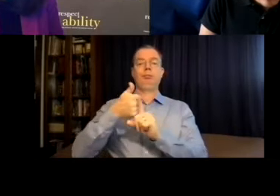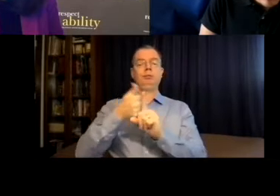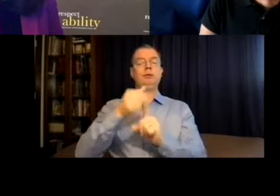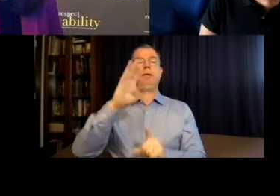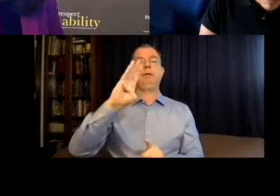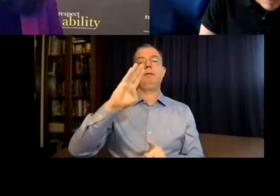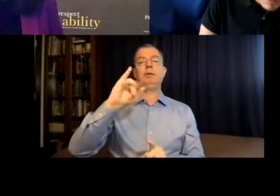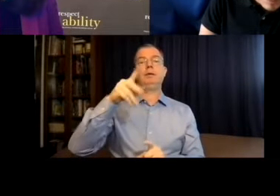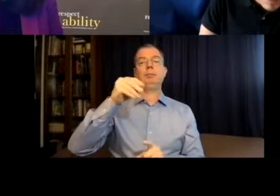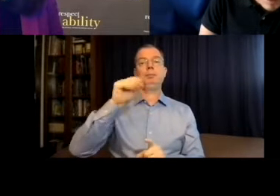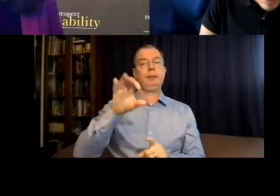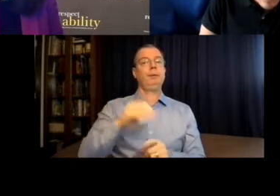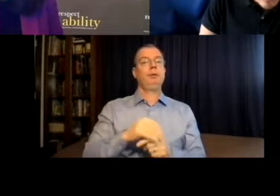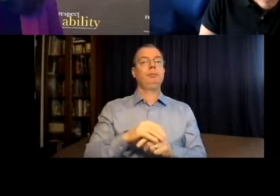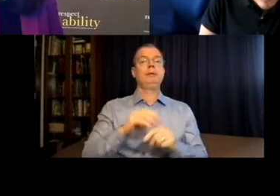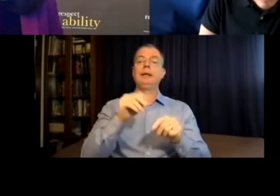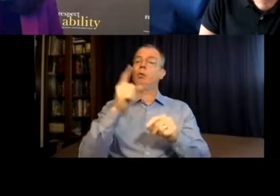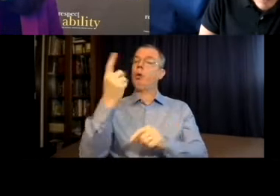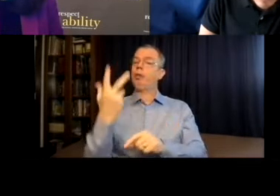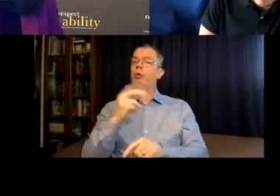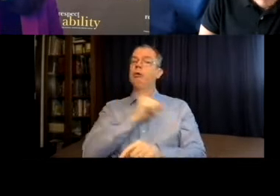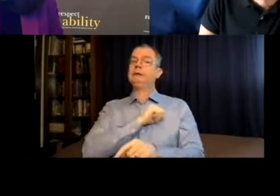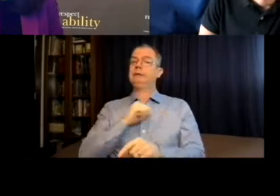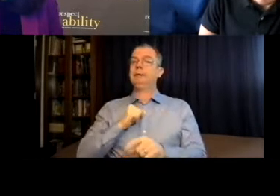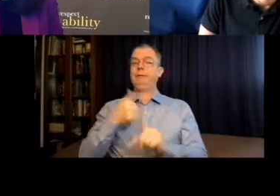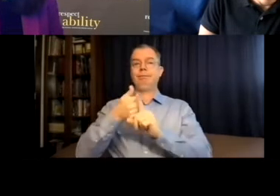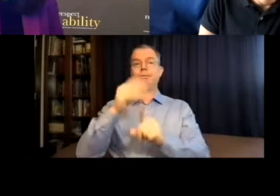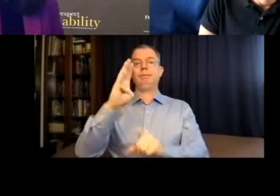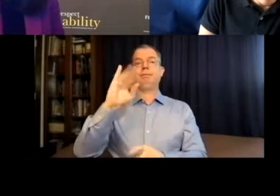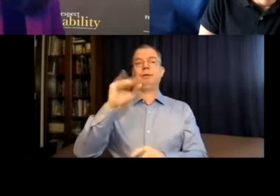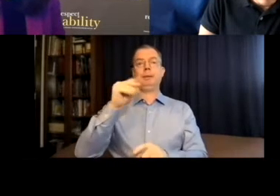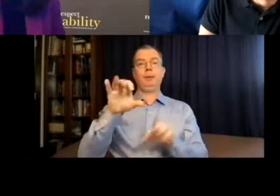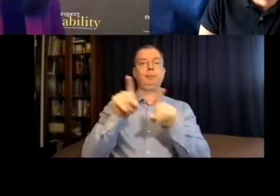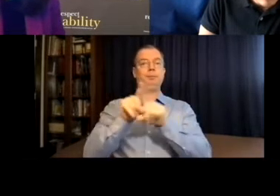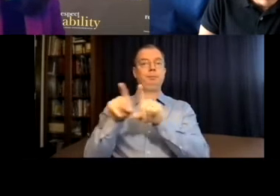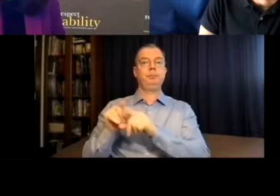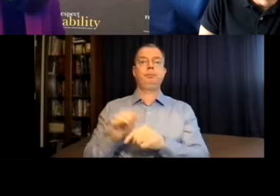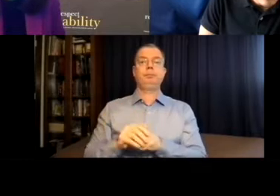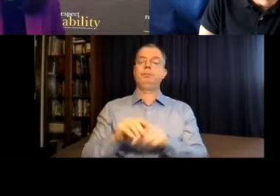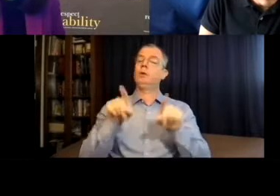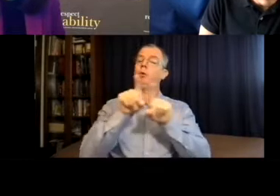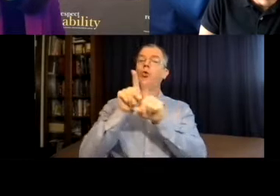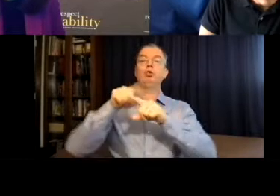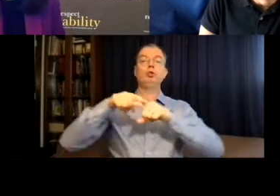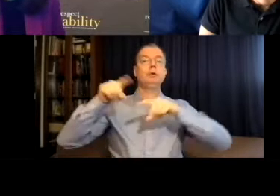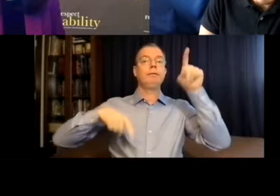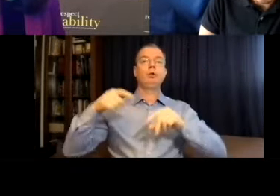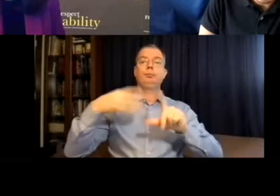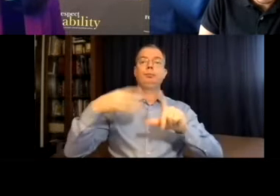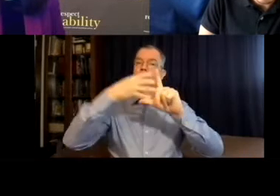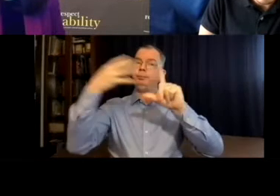Half of our board and a third of our staff are members of BIPOC communities.